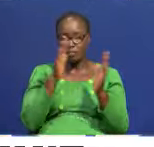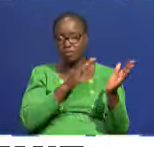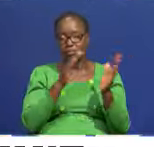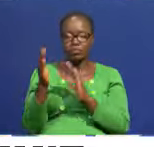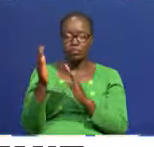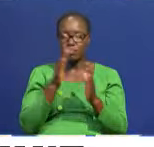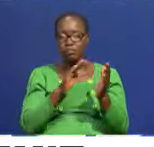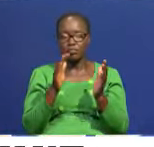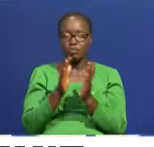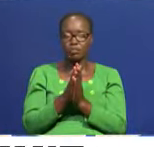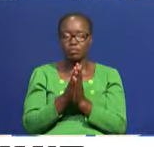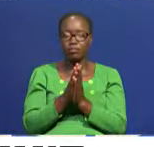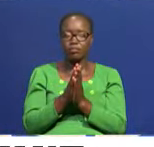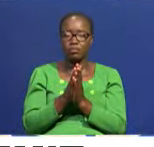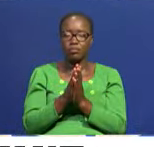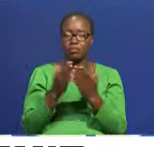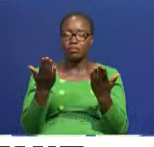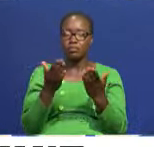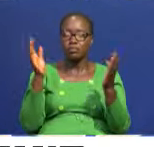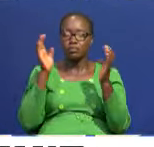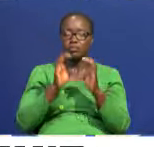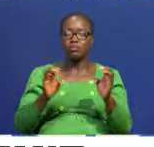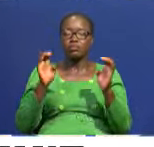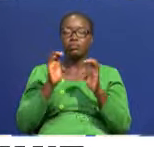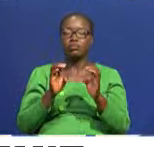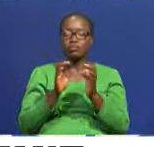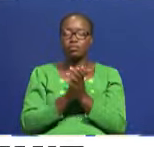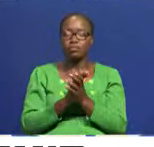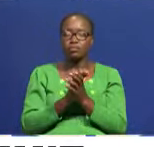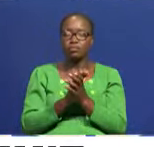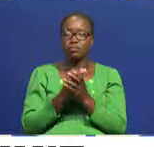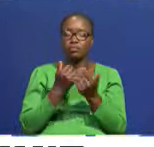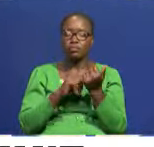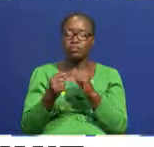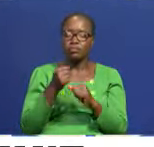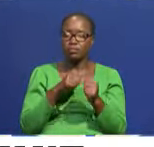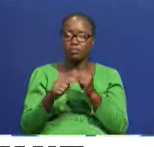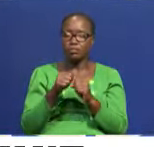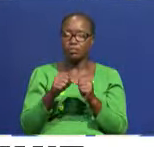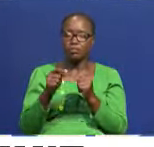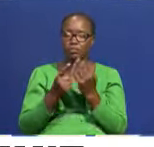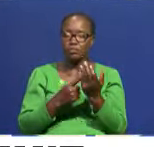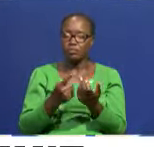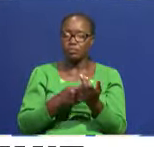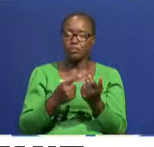events. Ethiopia is actively countering these challenges through its Green